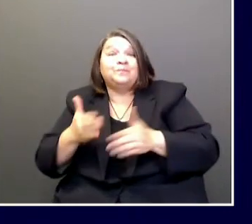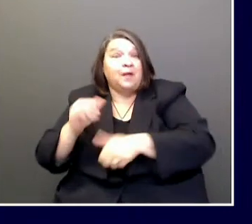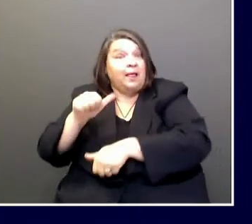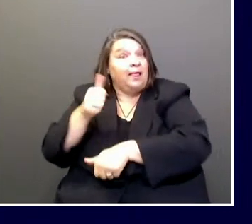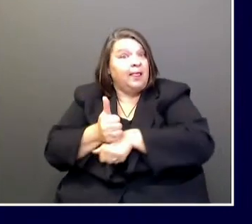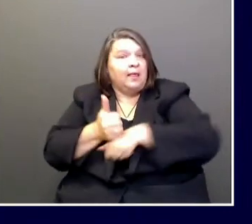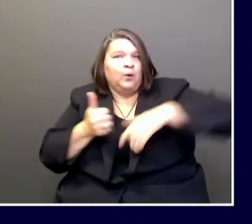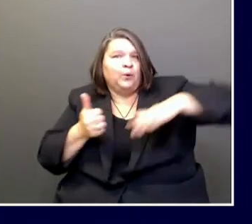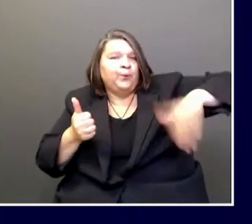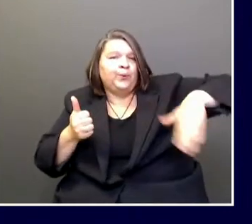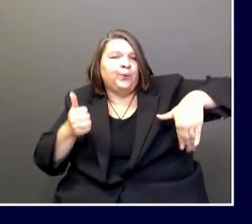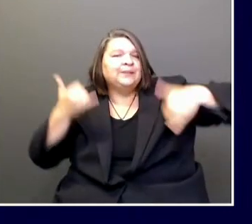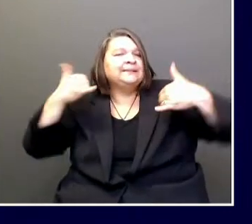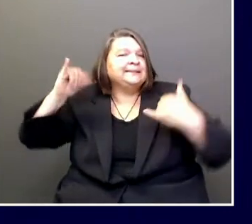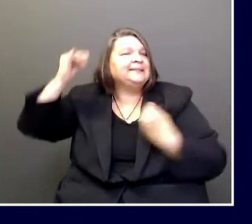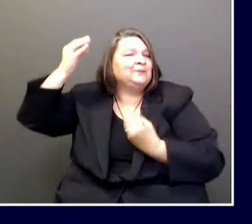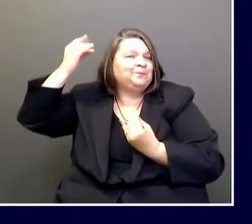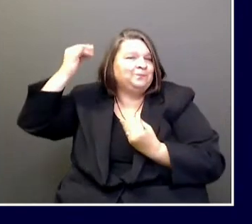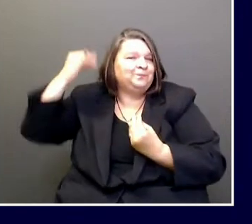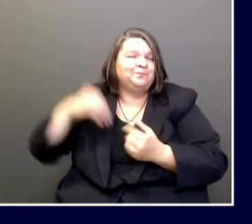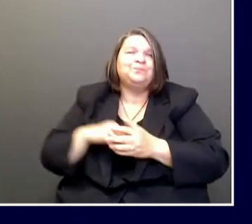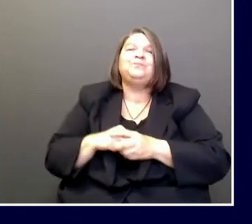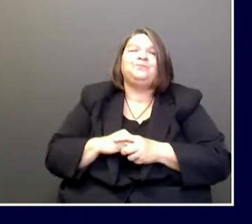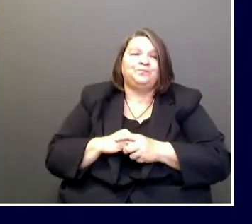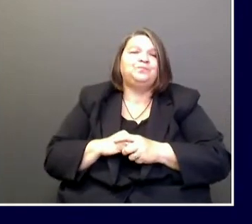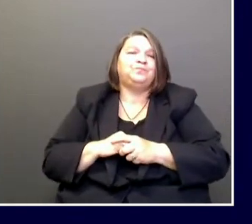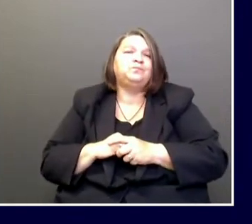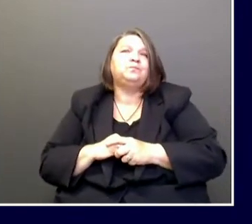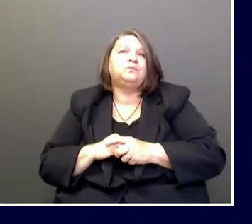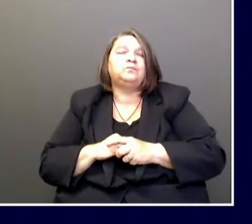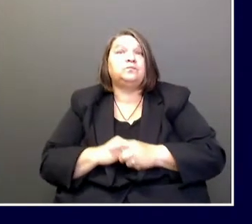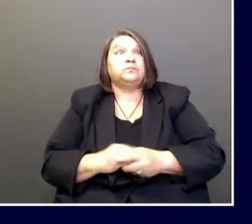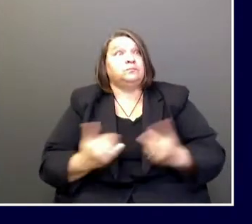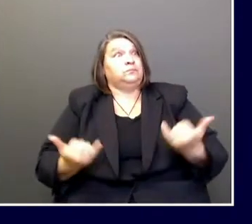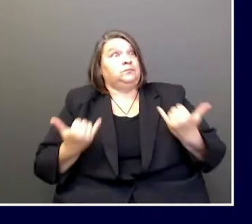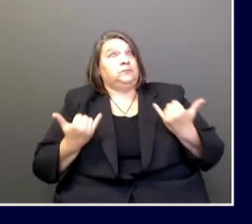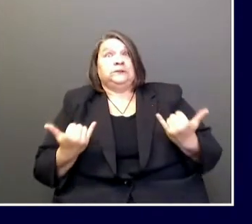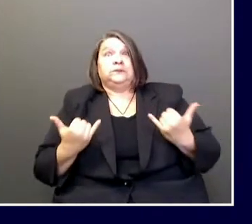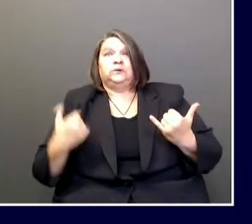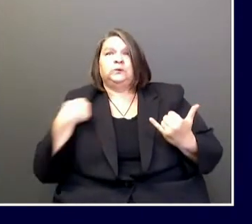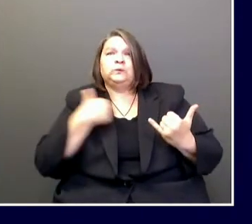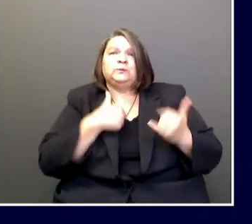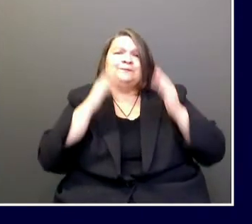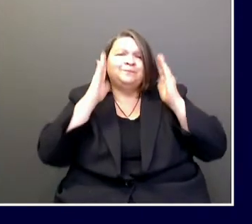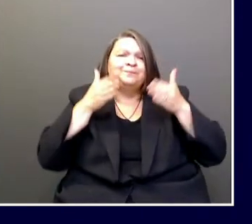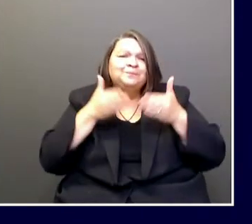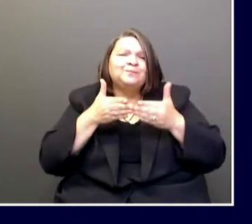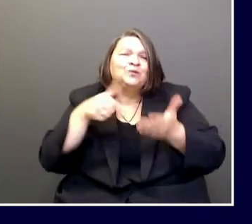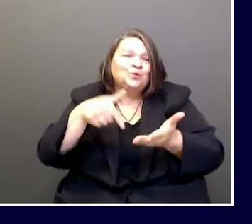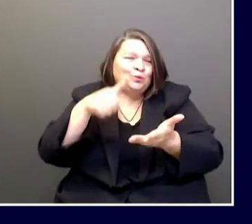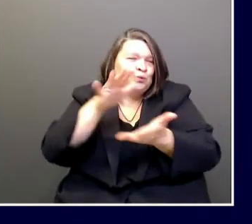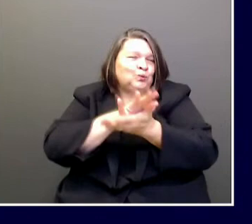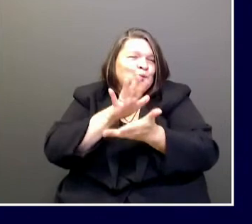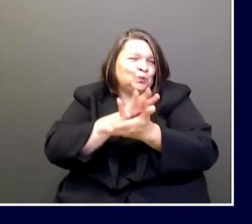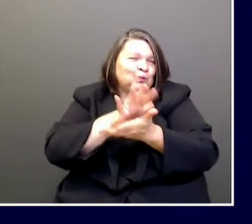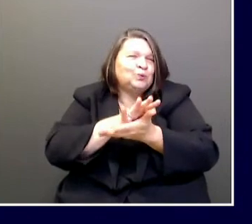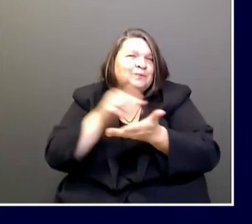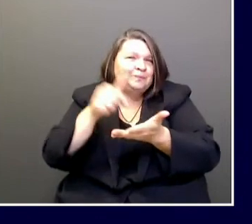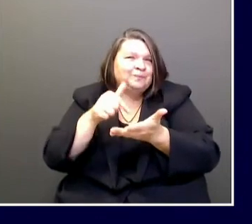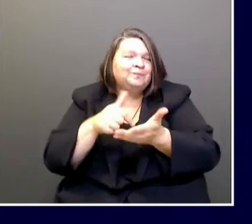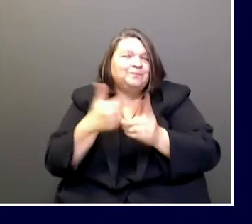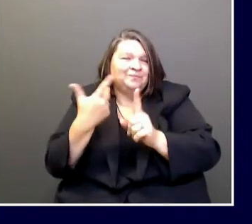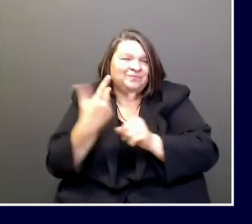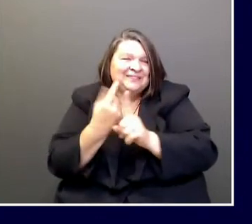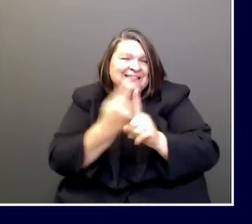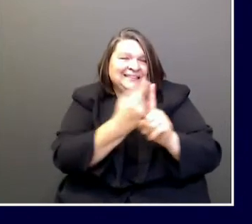announced earlier today, going to be focusing on school-based clinics. As a reminder, we do have variation in vaccine rates by age. We know